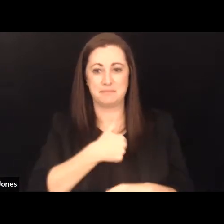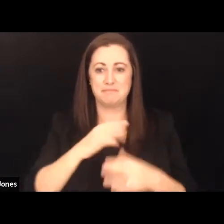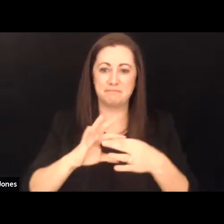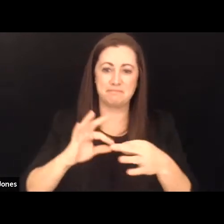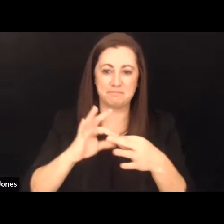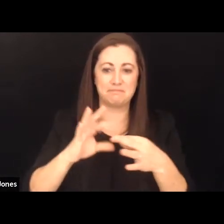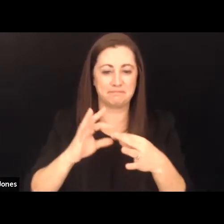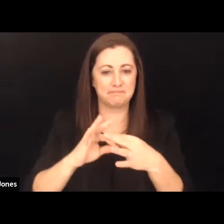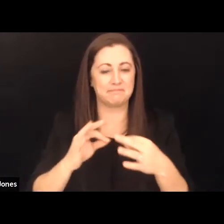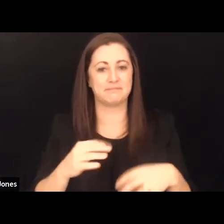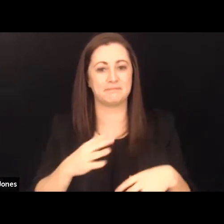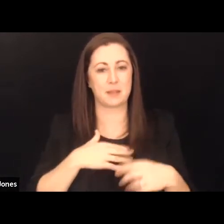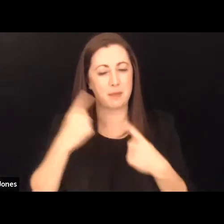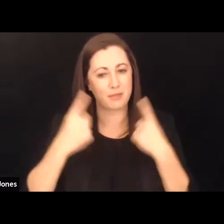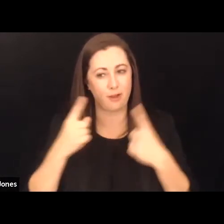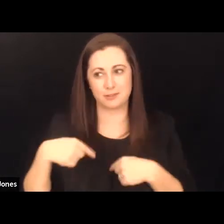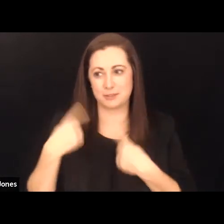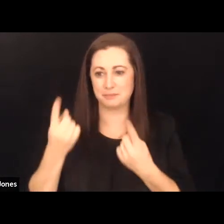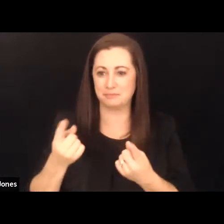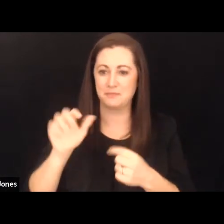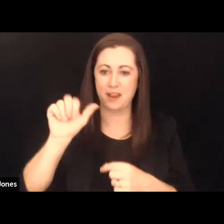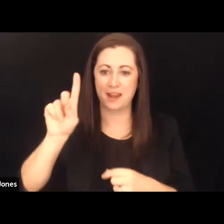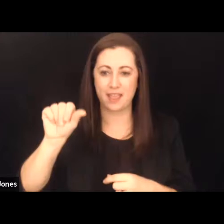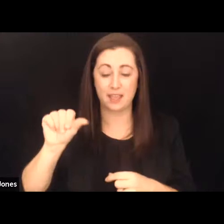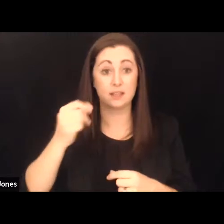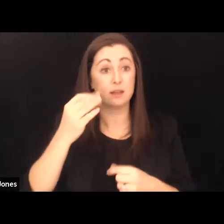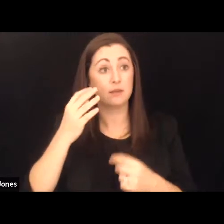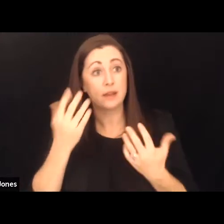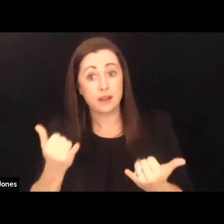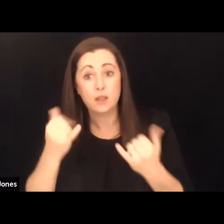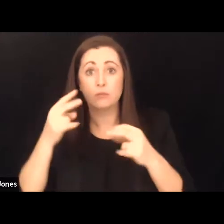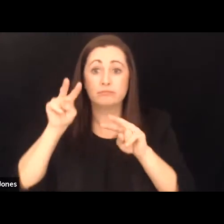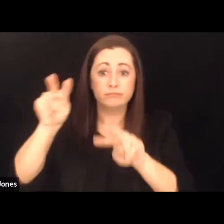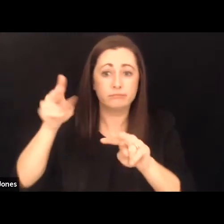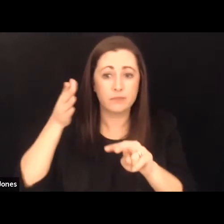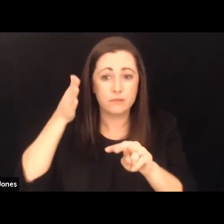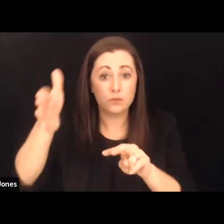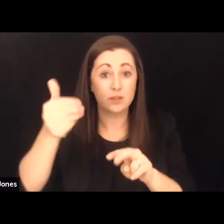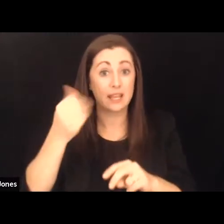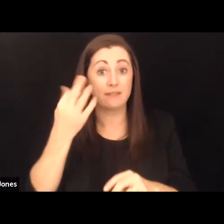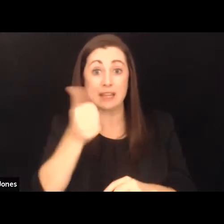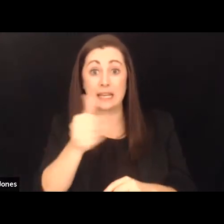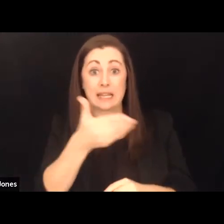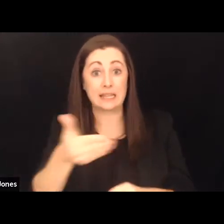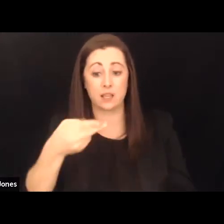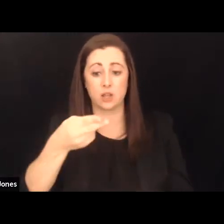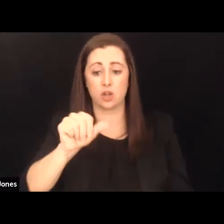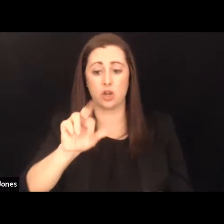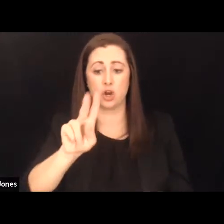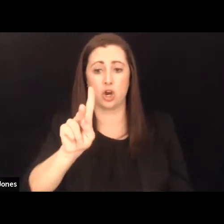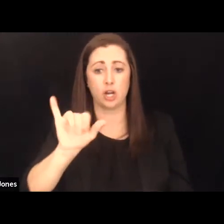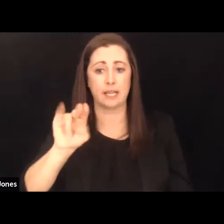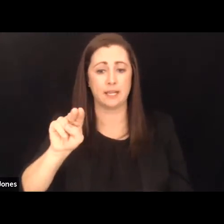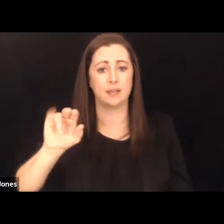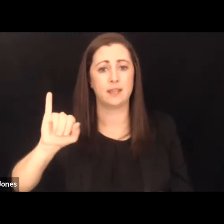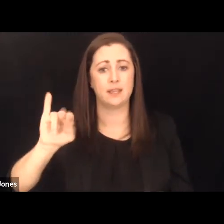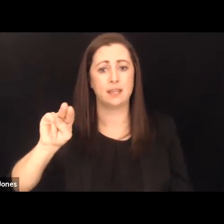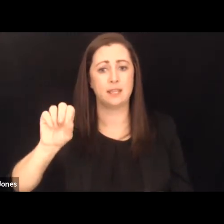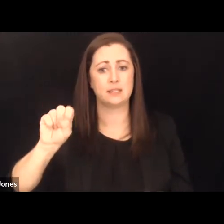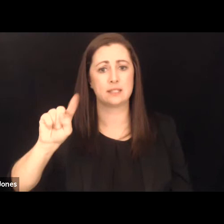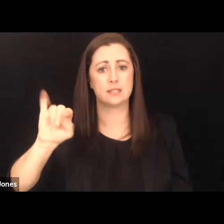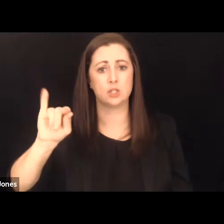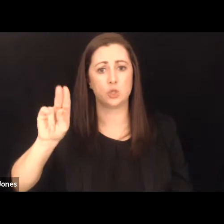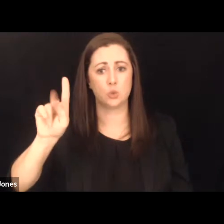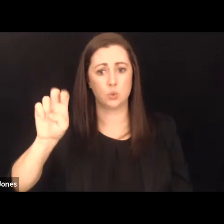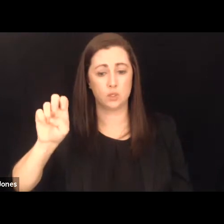I hope that as we look to the future, if there's anything that we at the Harkin Institute at Drake can do to work with you or